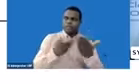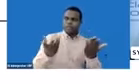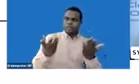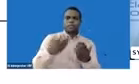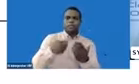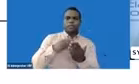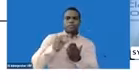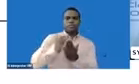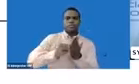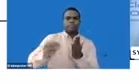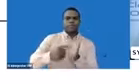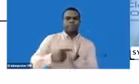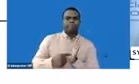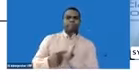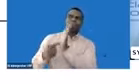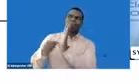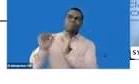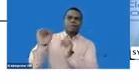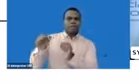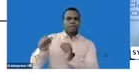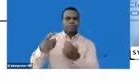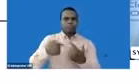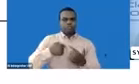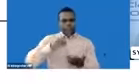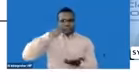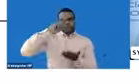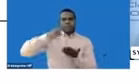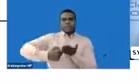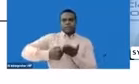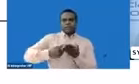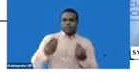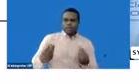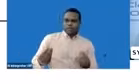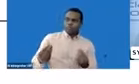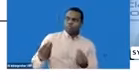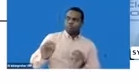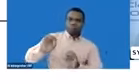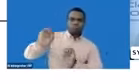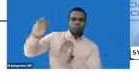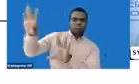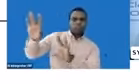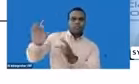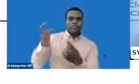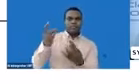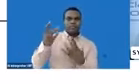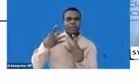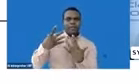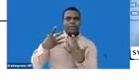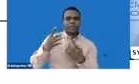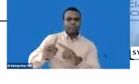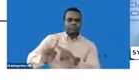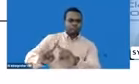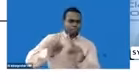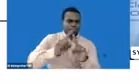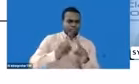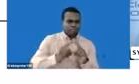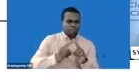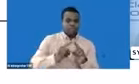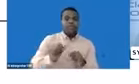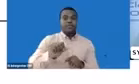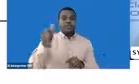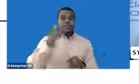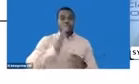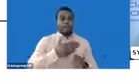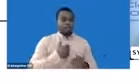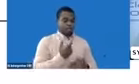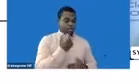report to make this decision. And also it's really relevant to understand the relevance